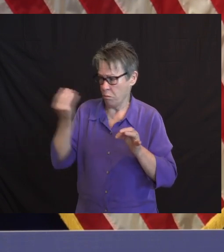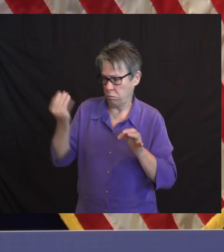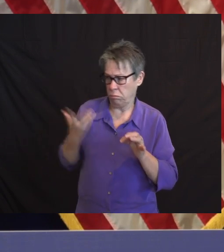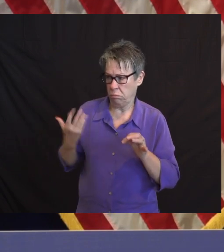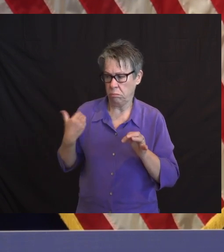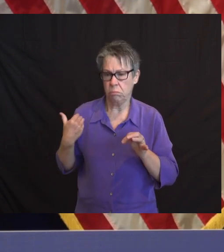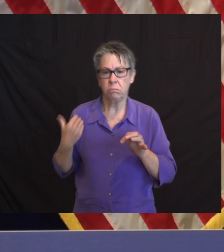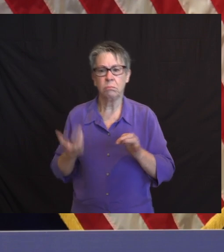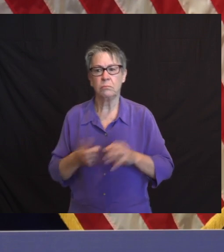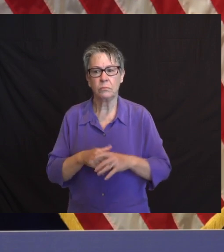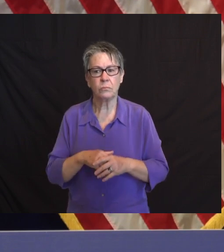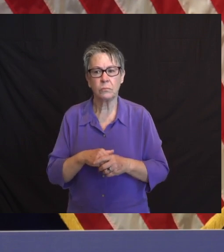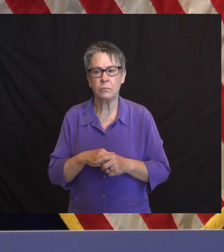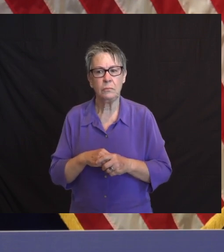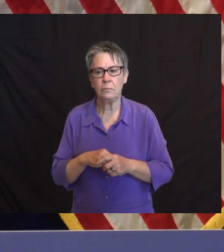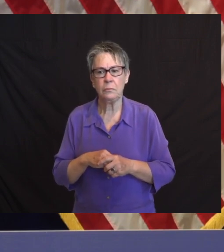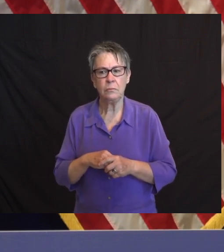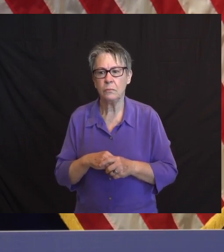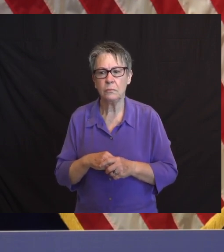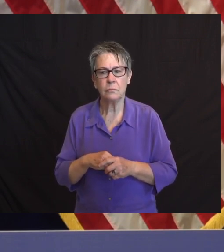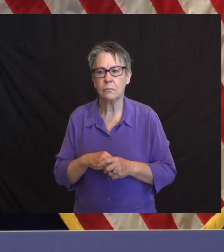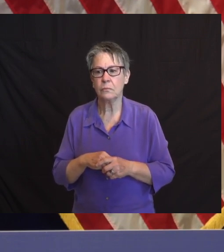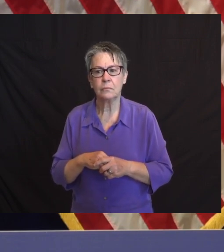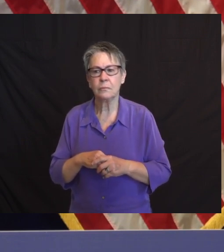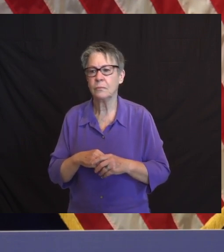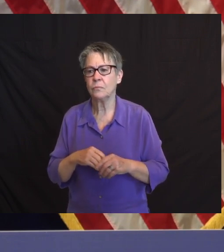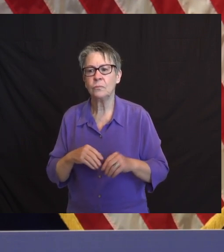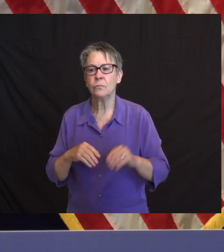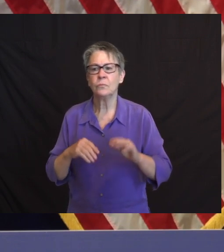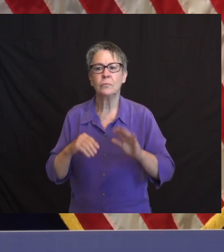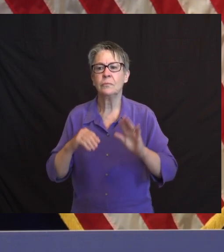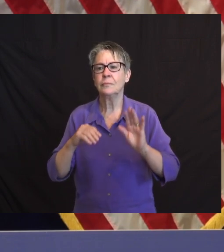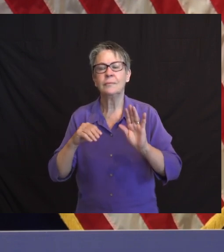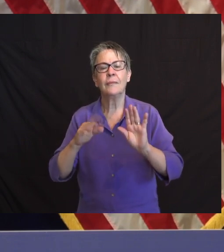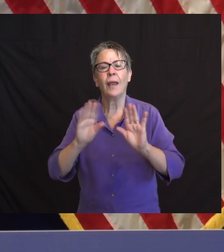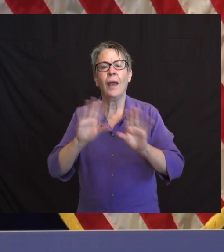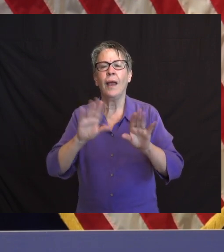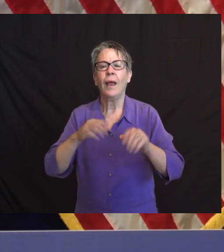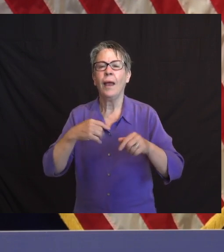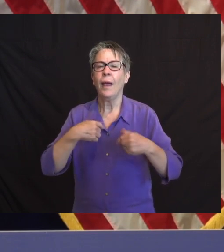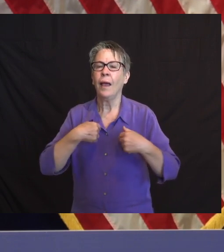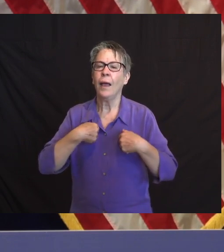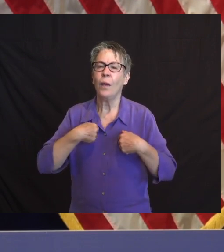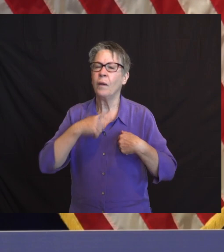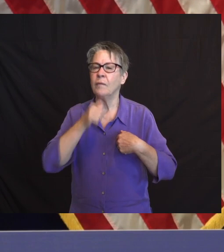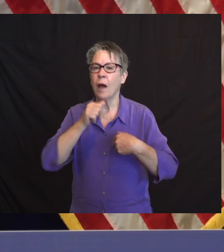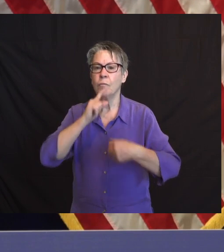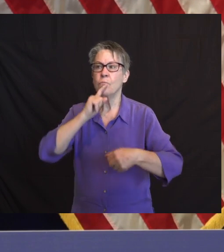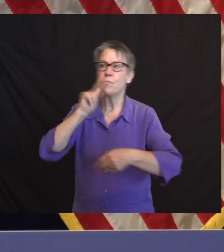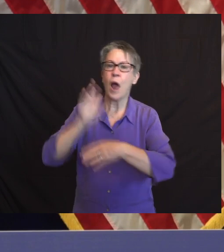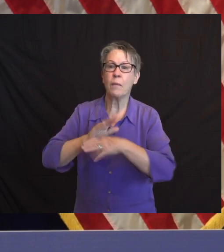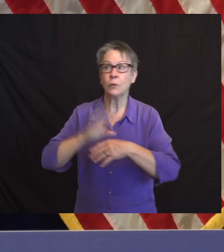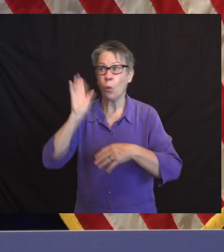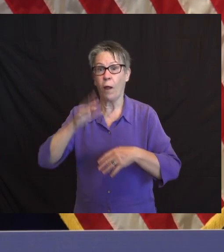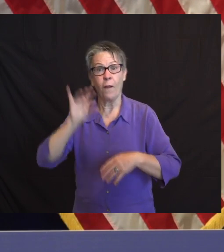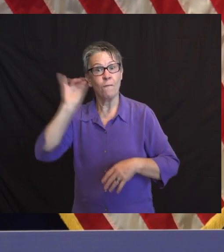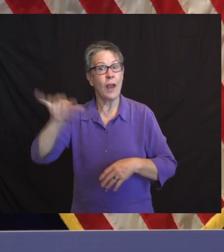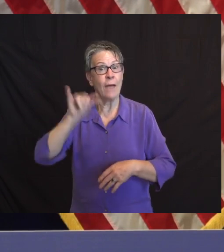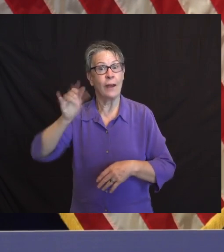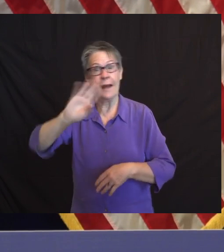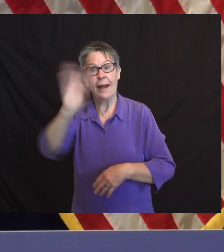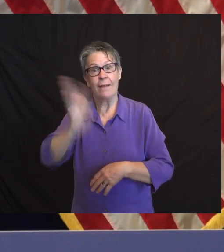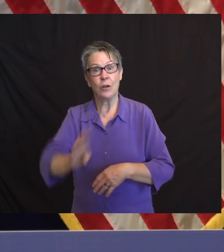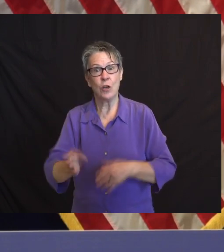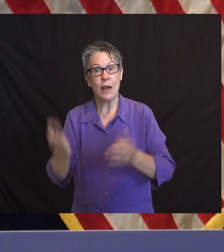but I'd like to continue to look out on a horizon and say no fare increases At least I think